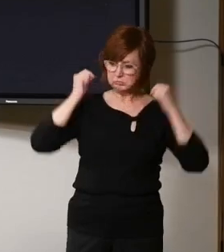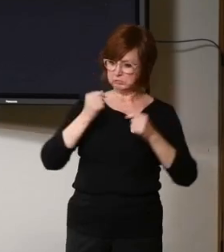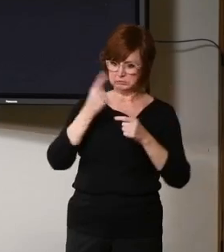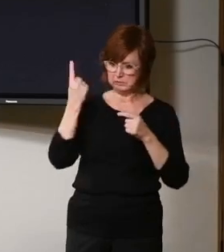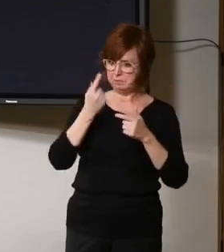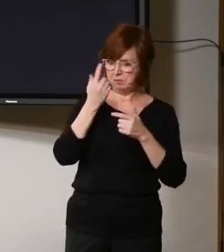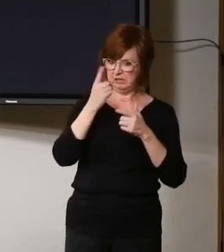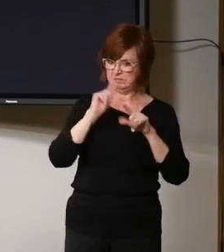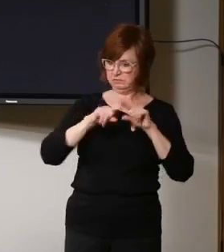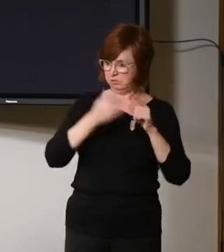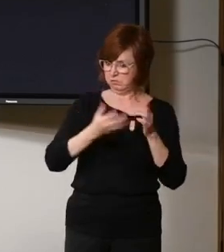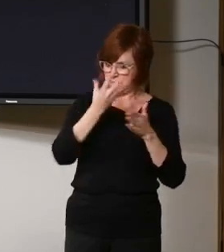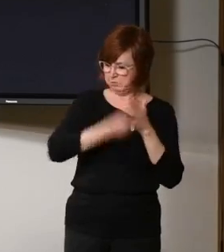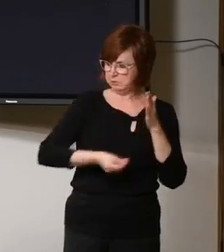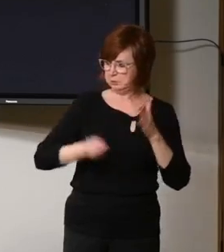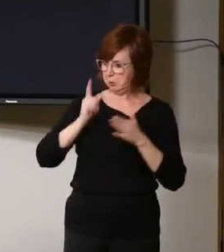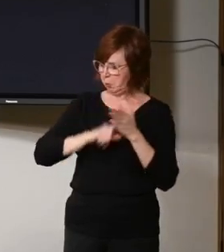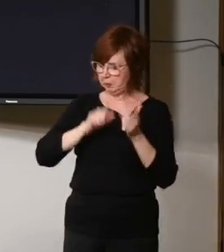products are